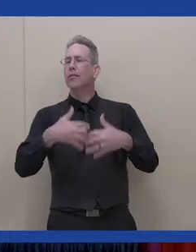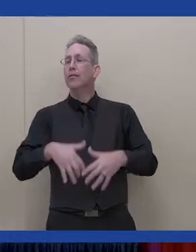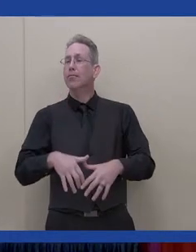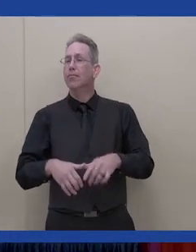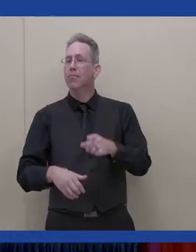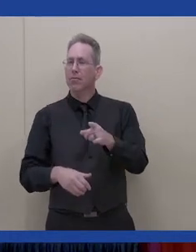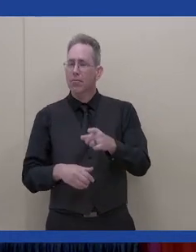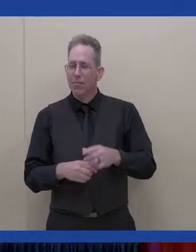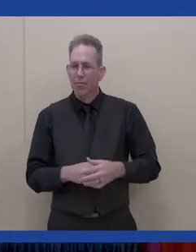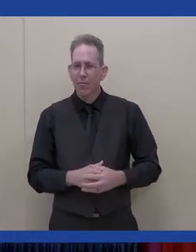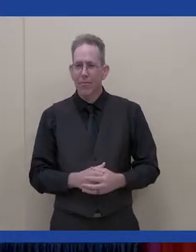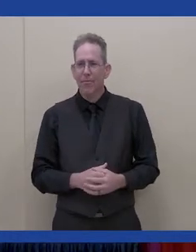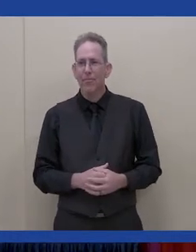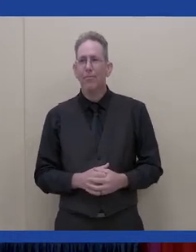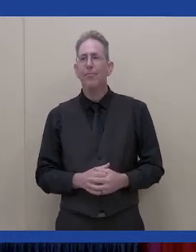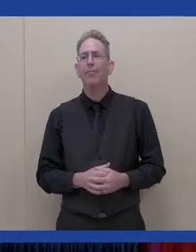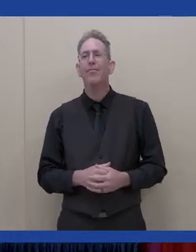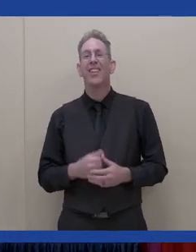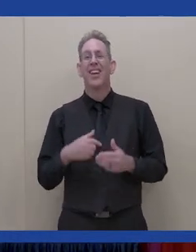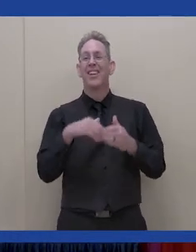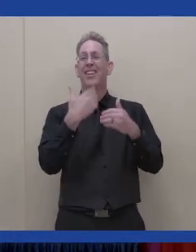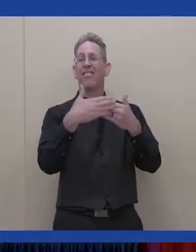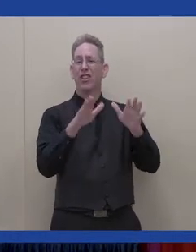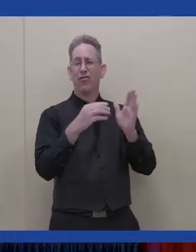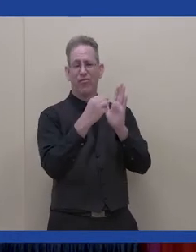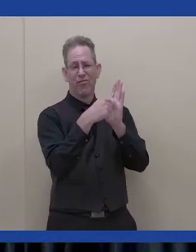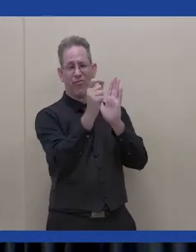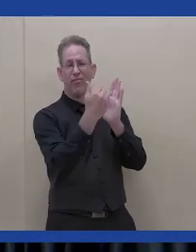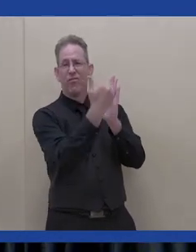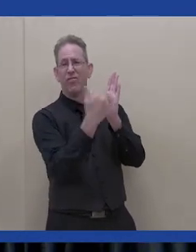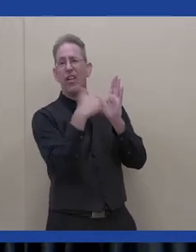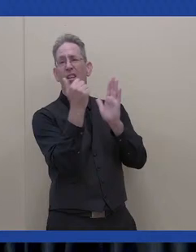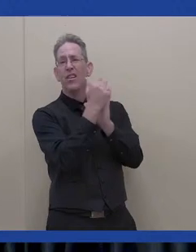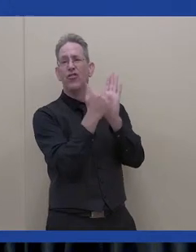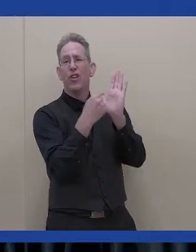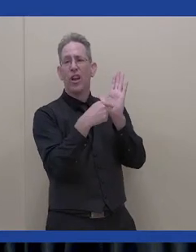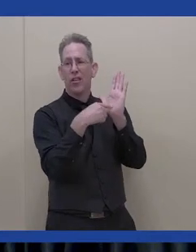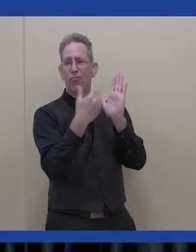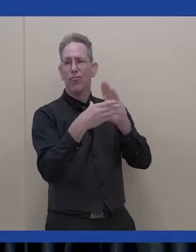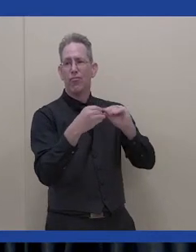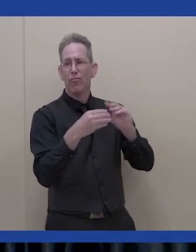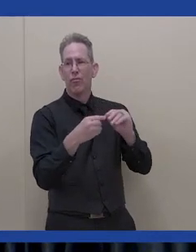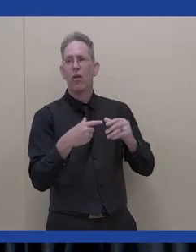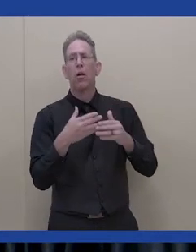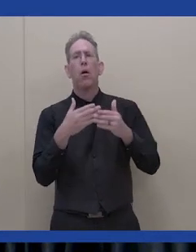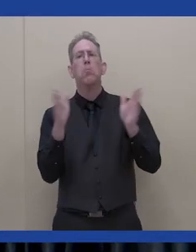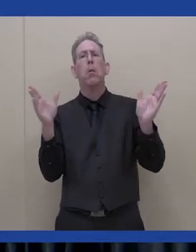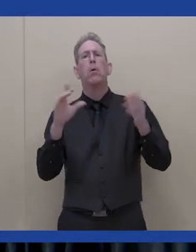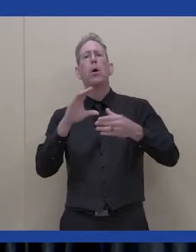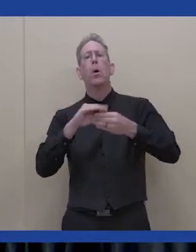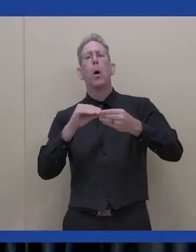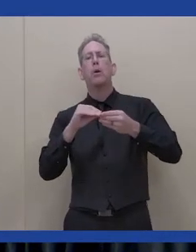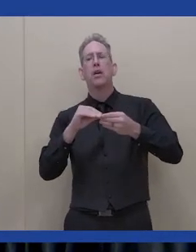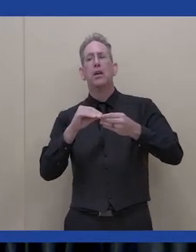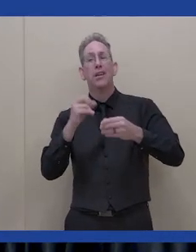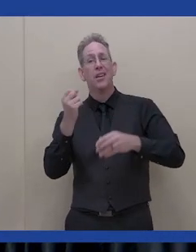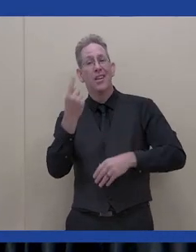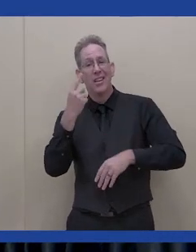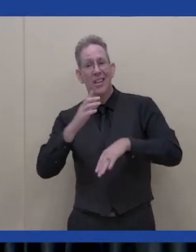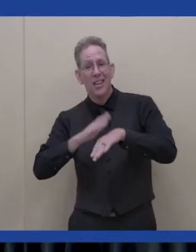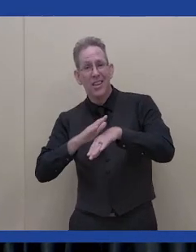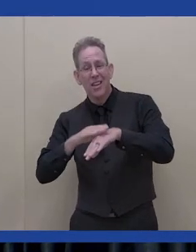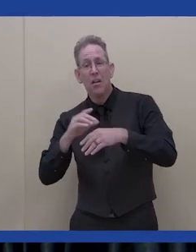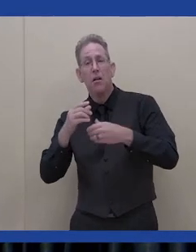Next on the agenda is public comment, and public comment this evening is limited to our